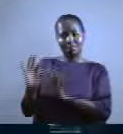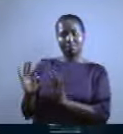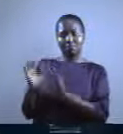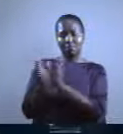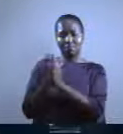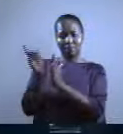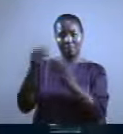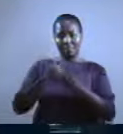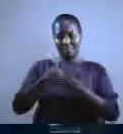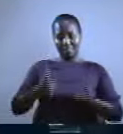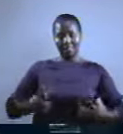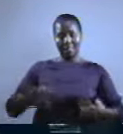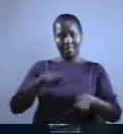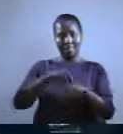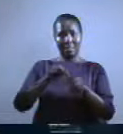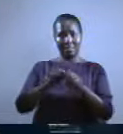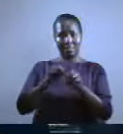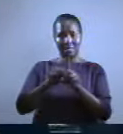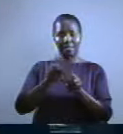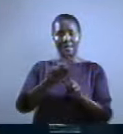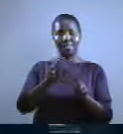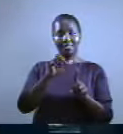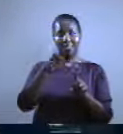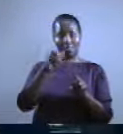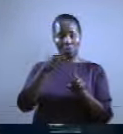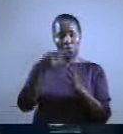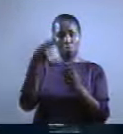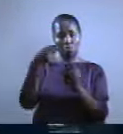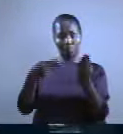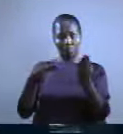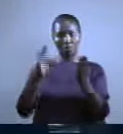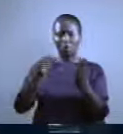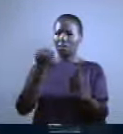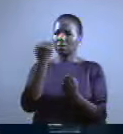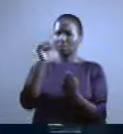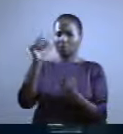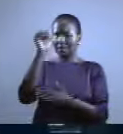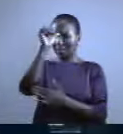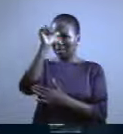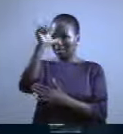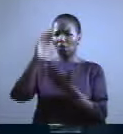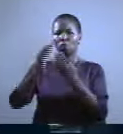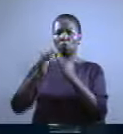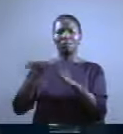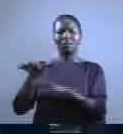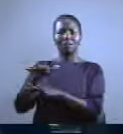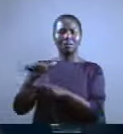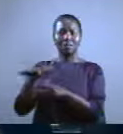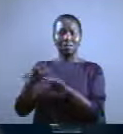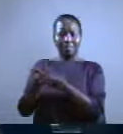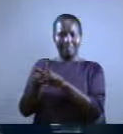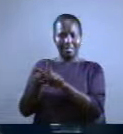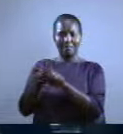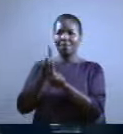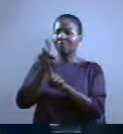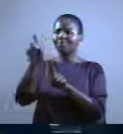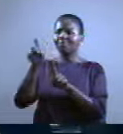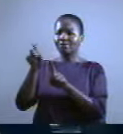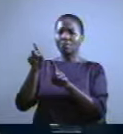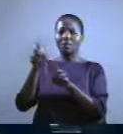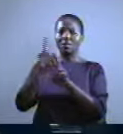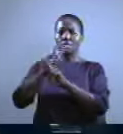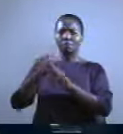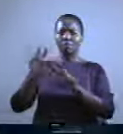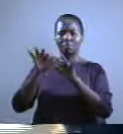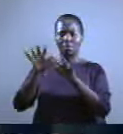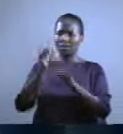the Sunday Times and Jonathan Shapiro to apologize to the Hindu community in particular and all decent, caring, peace-loving